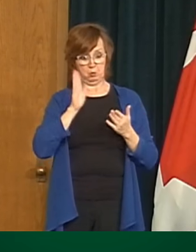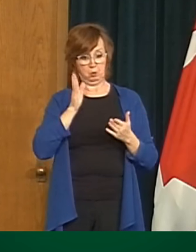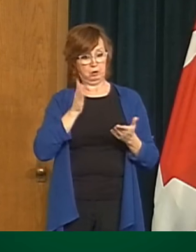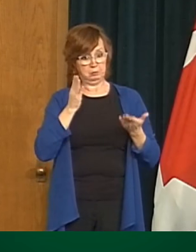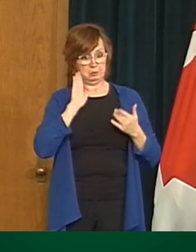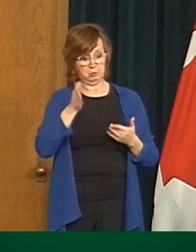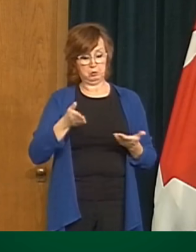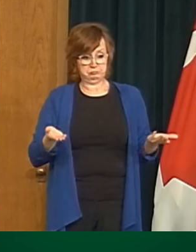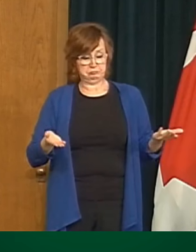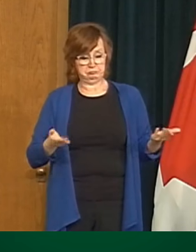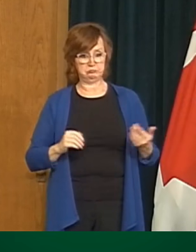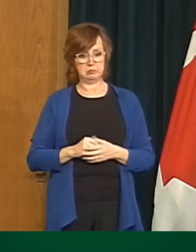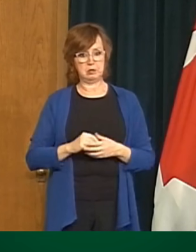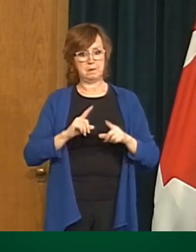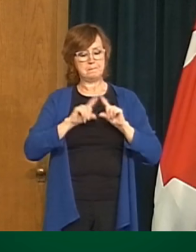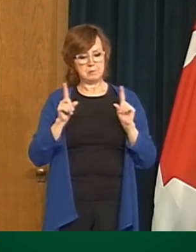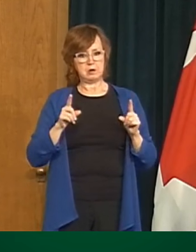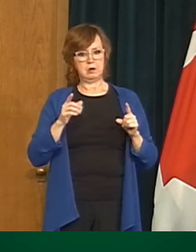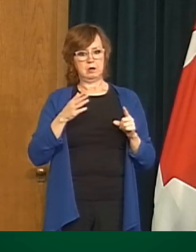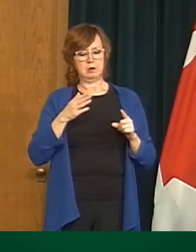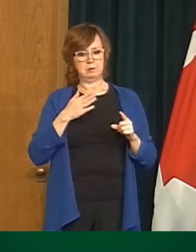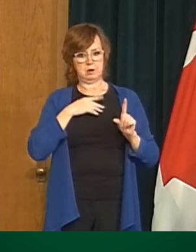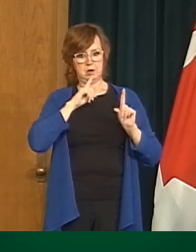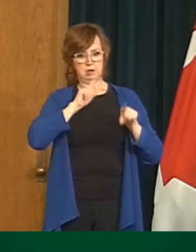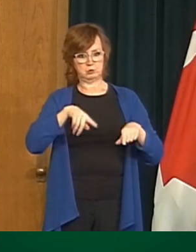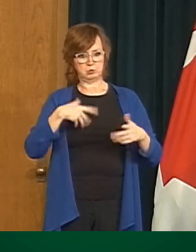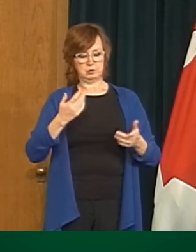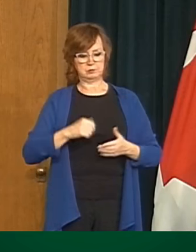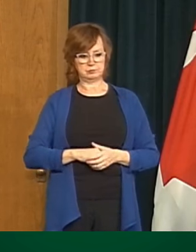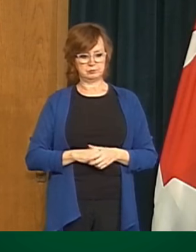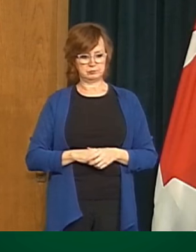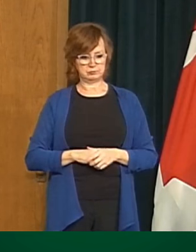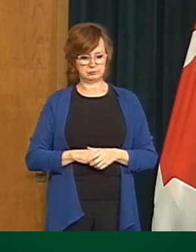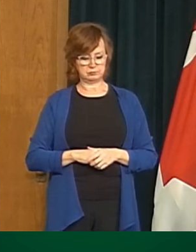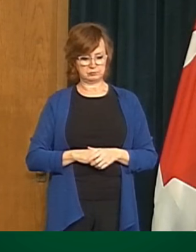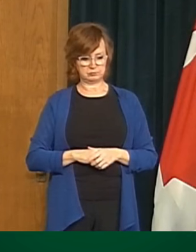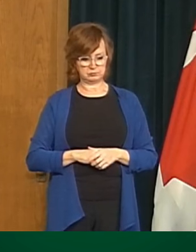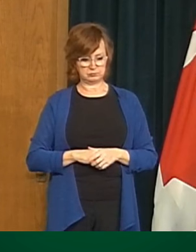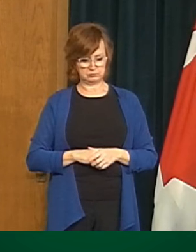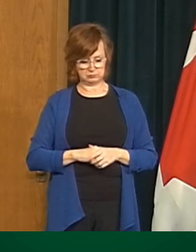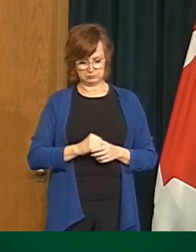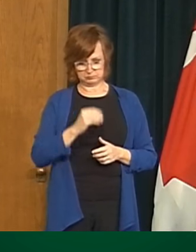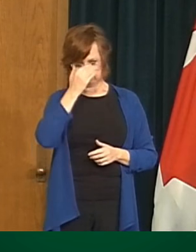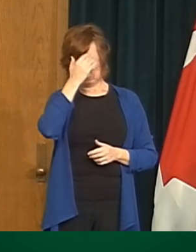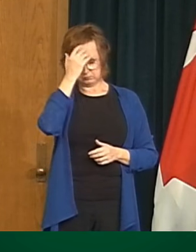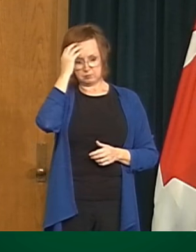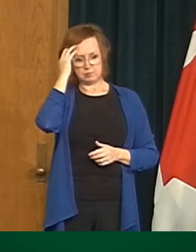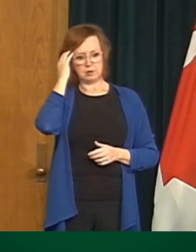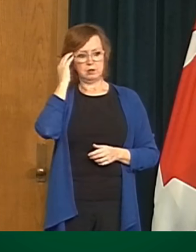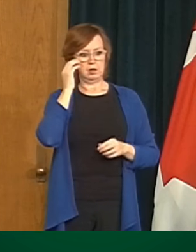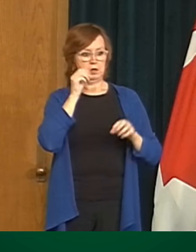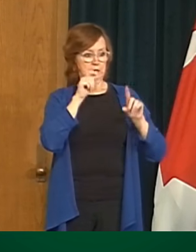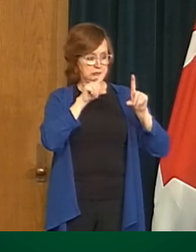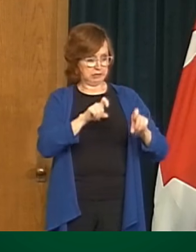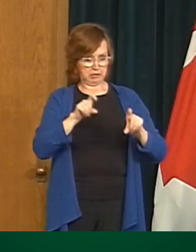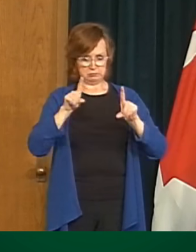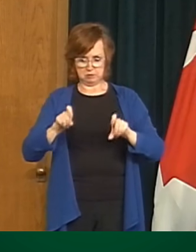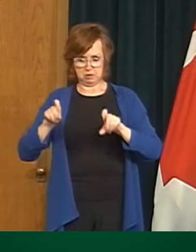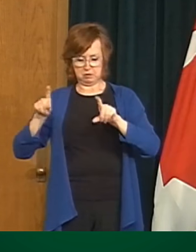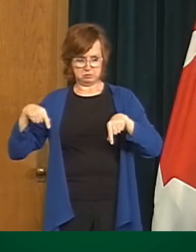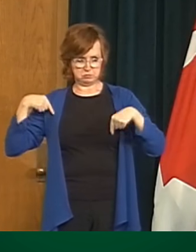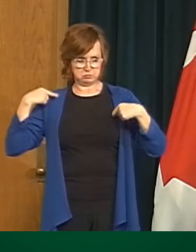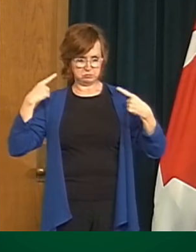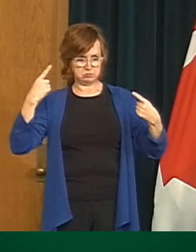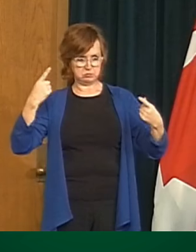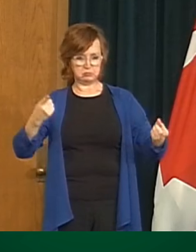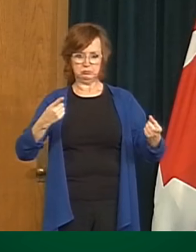What I would say is that the testing that needs to be done is being done, and I would expect that will increase